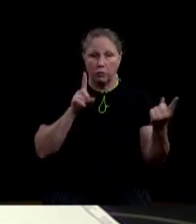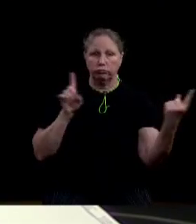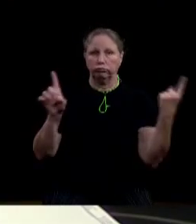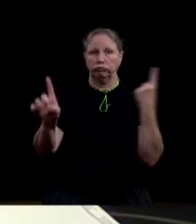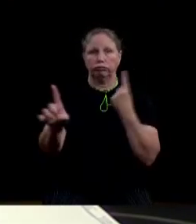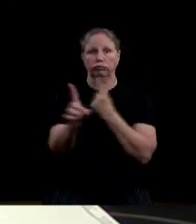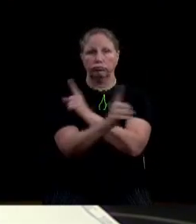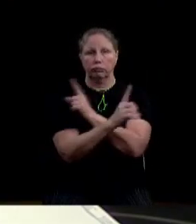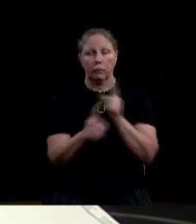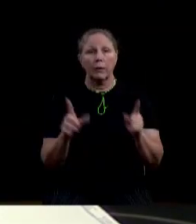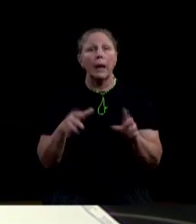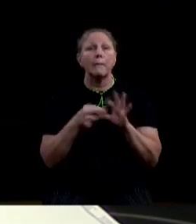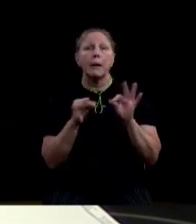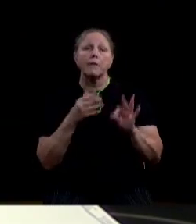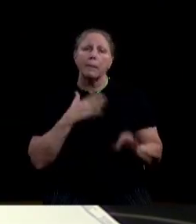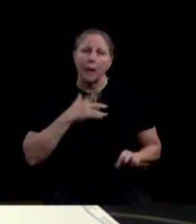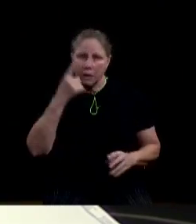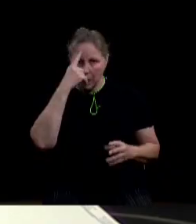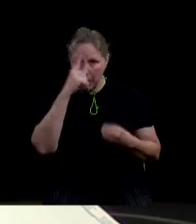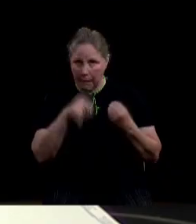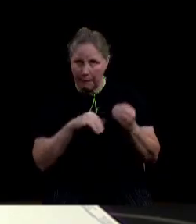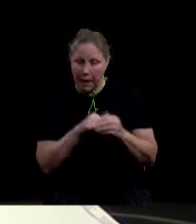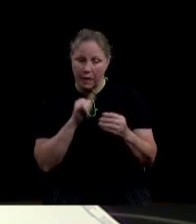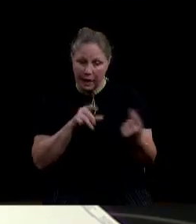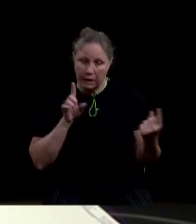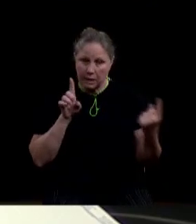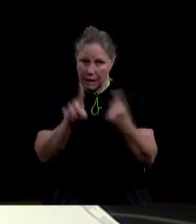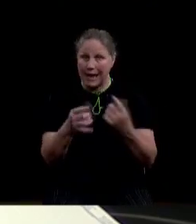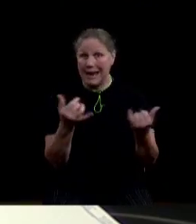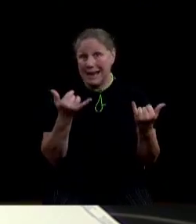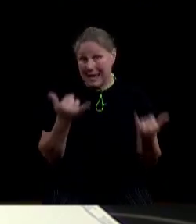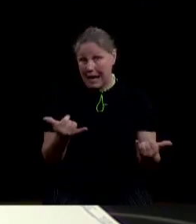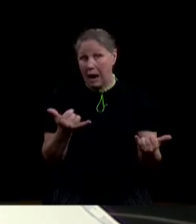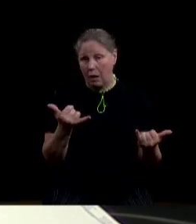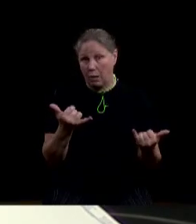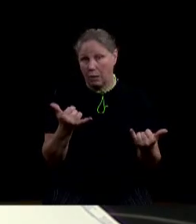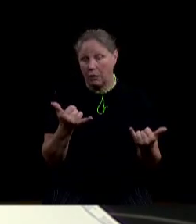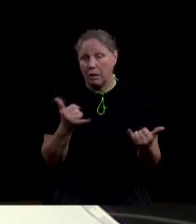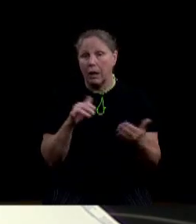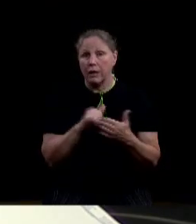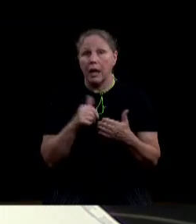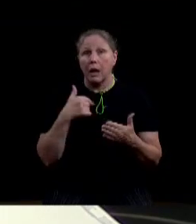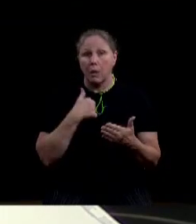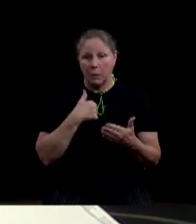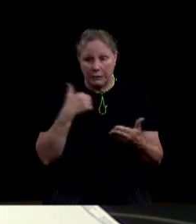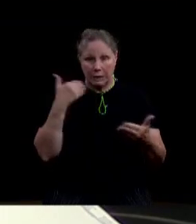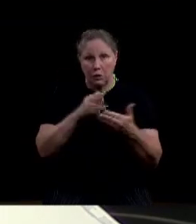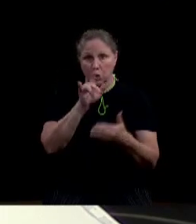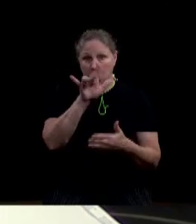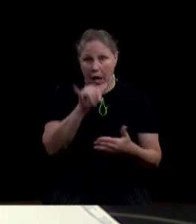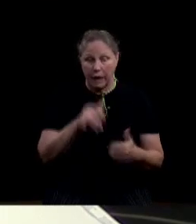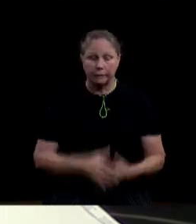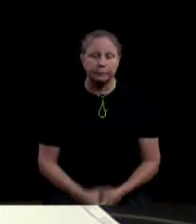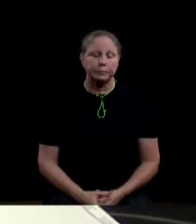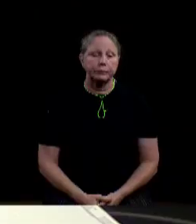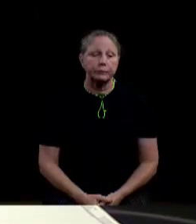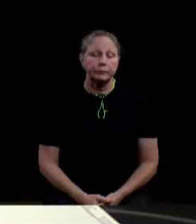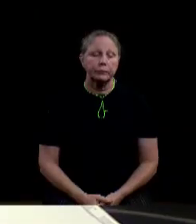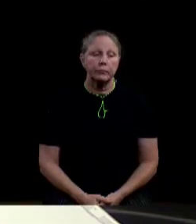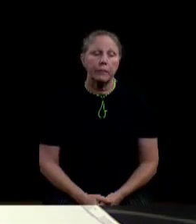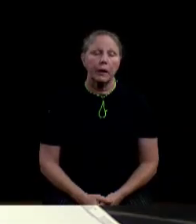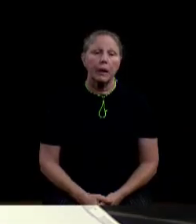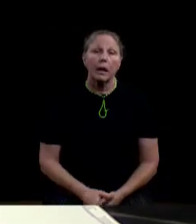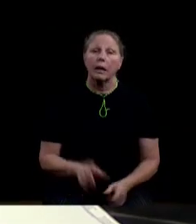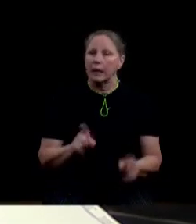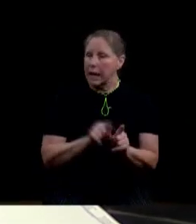this now is that we're approaching July. I believe that, like other illnesses that you can catch in the air, such